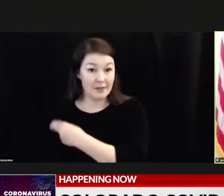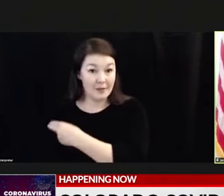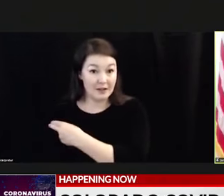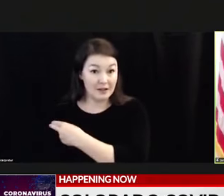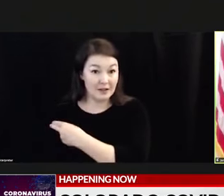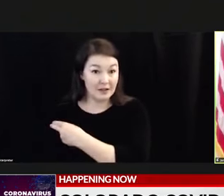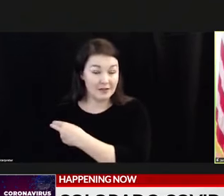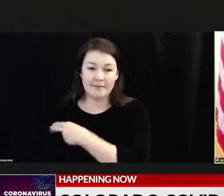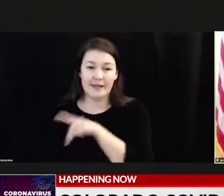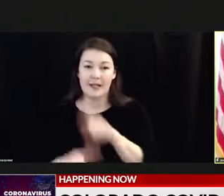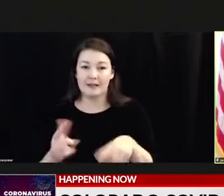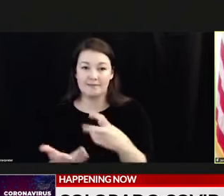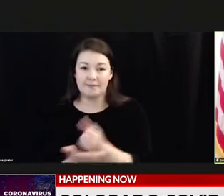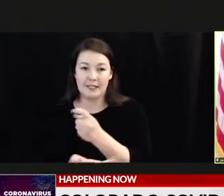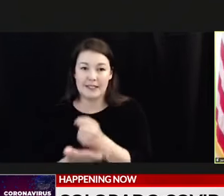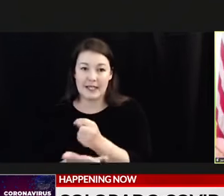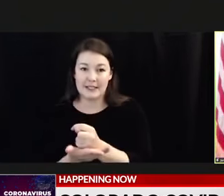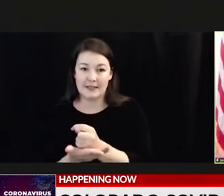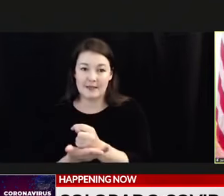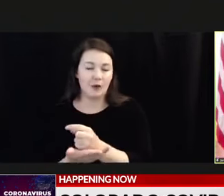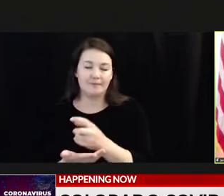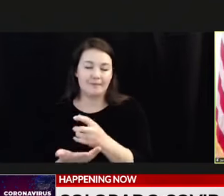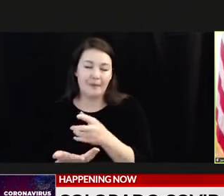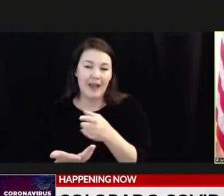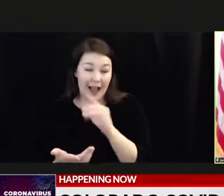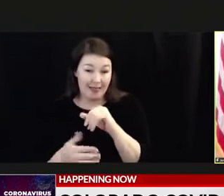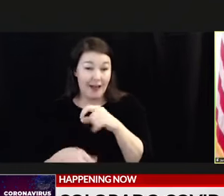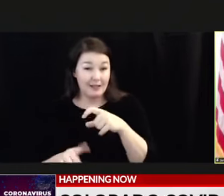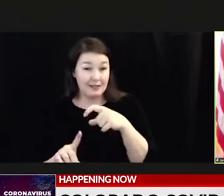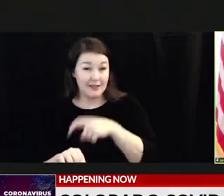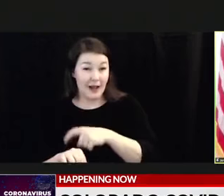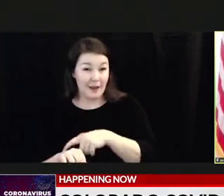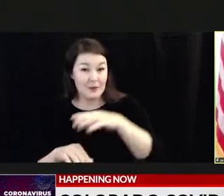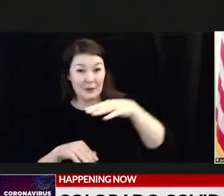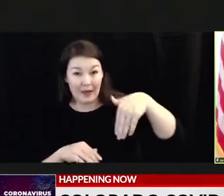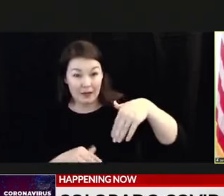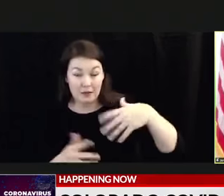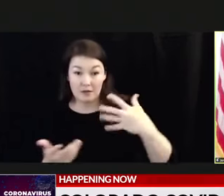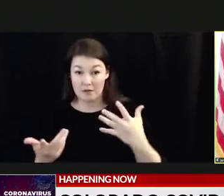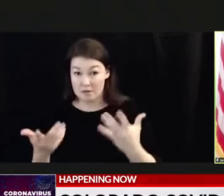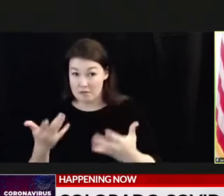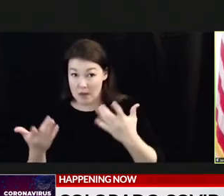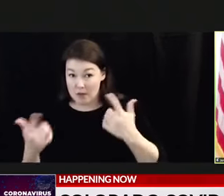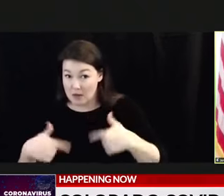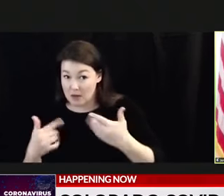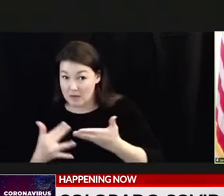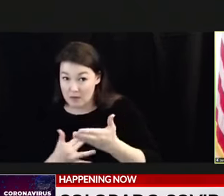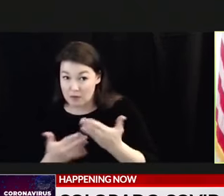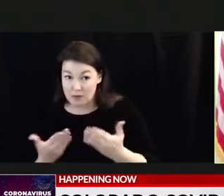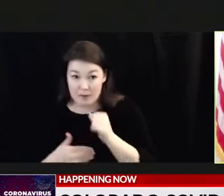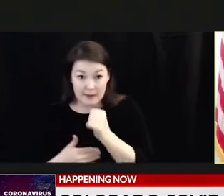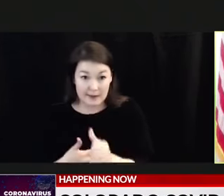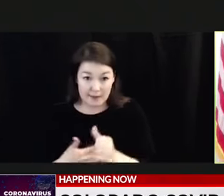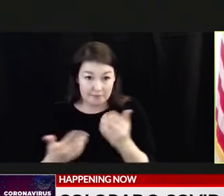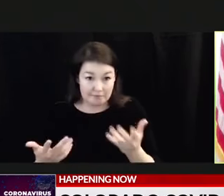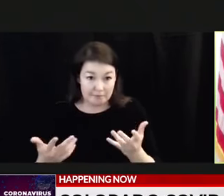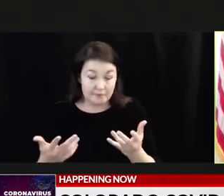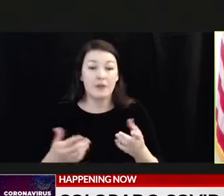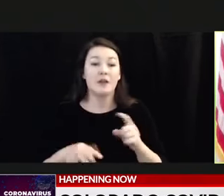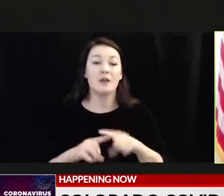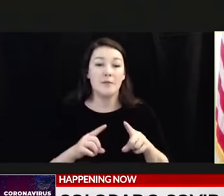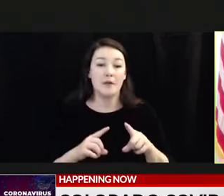monoclonal antibodies. They don't do anything at that point. You might get steroids and other treatment. You might make it, you might not make it. They reduce your likelihood of having severe